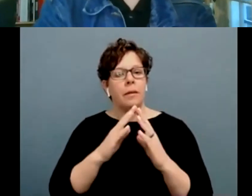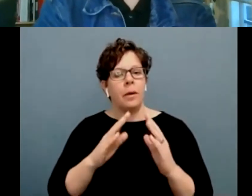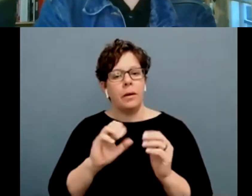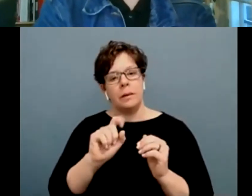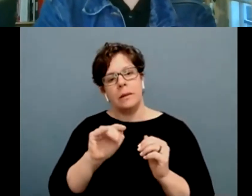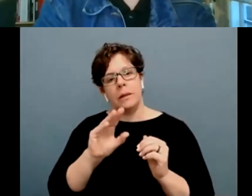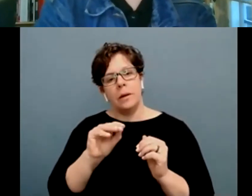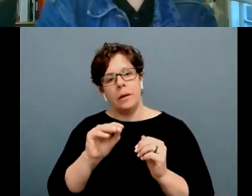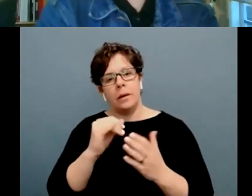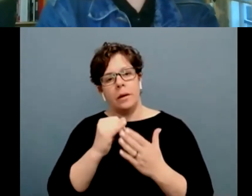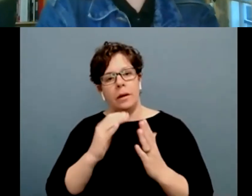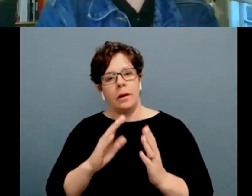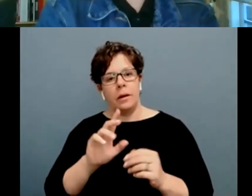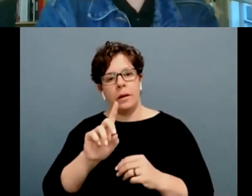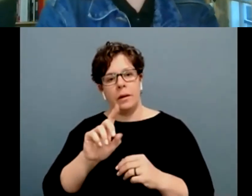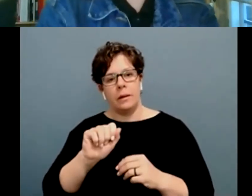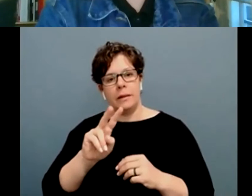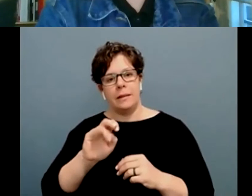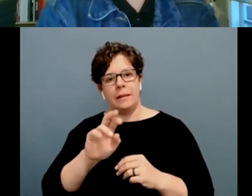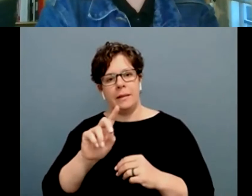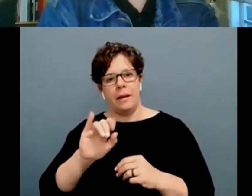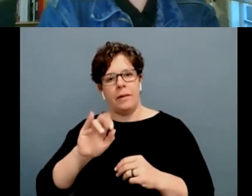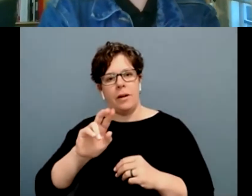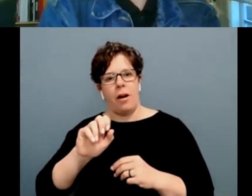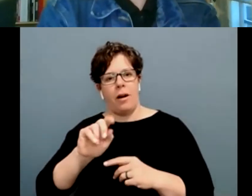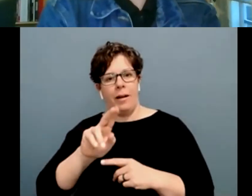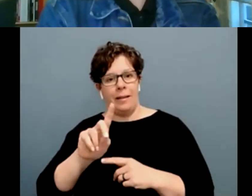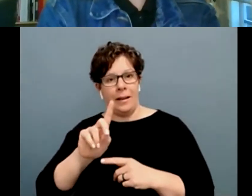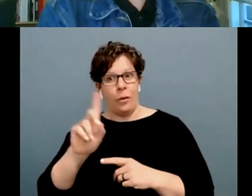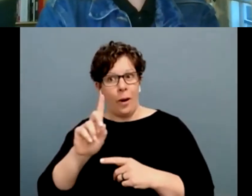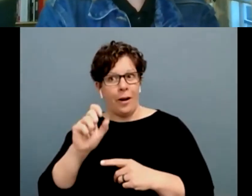of artist David Ireland in San Francisco, California.